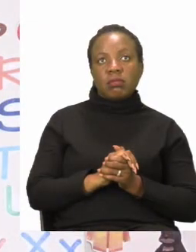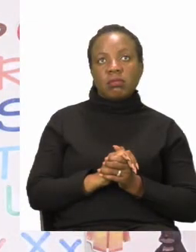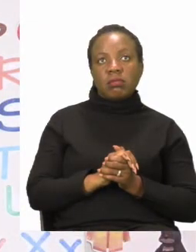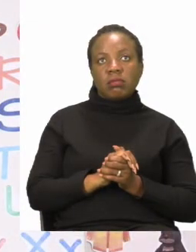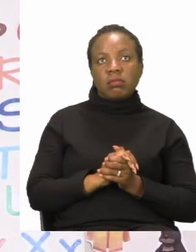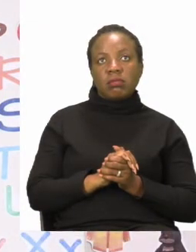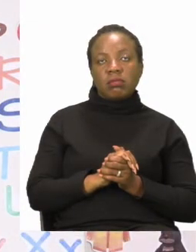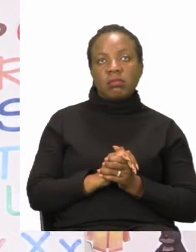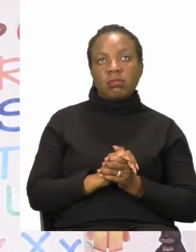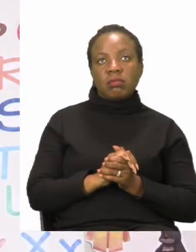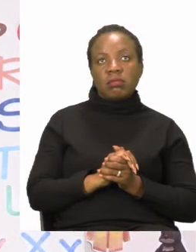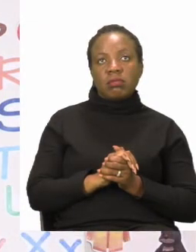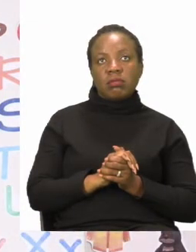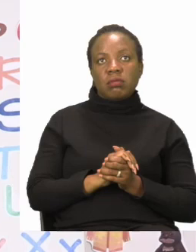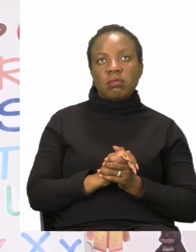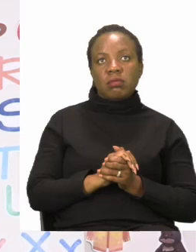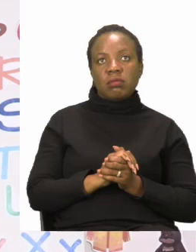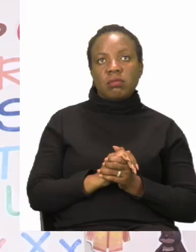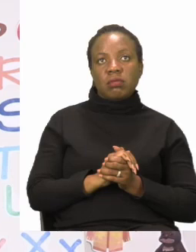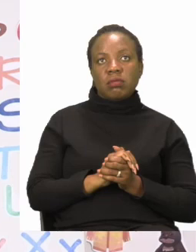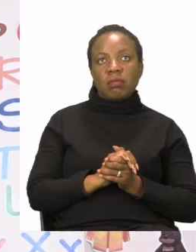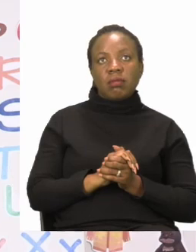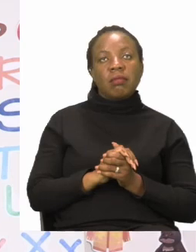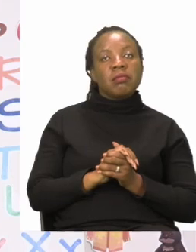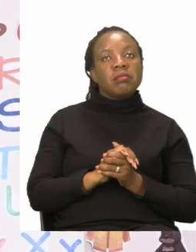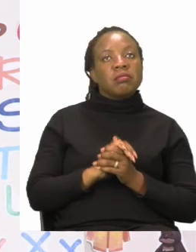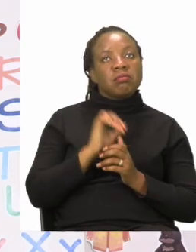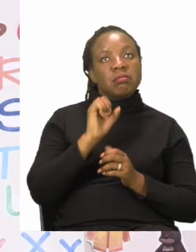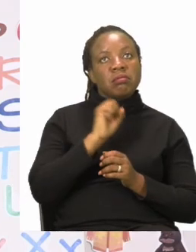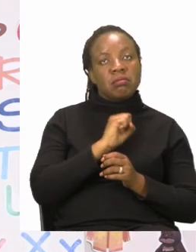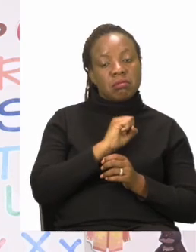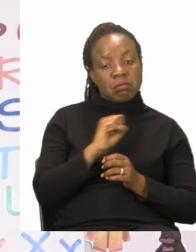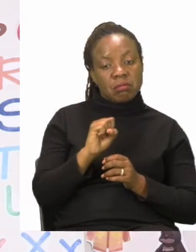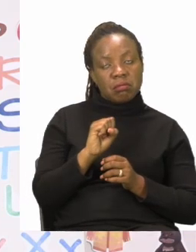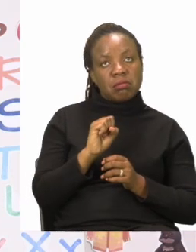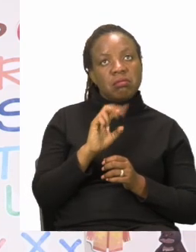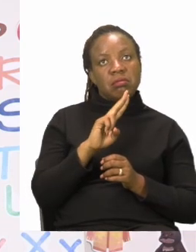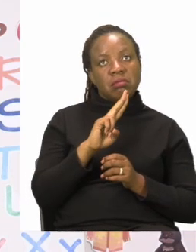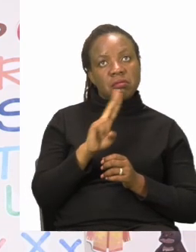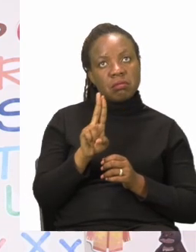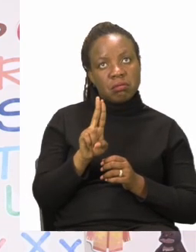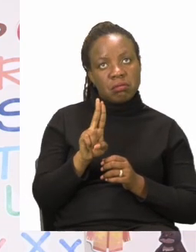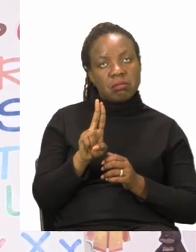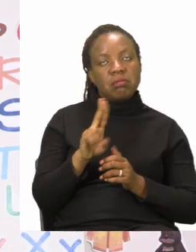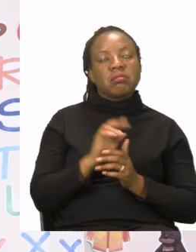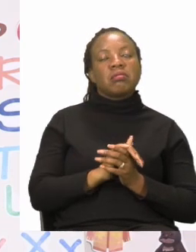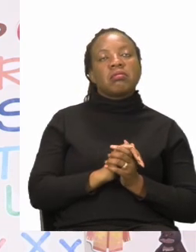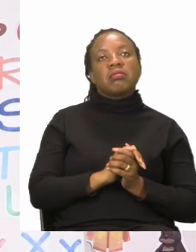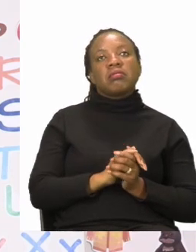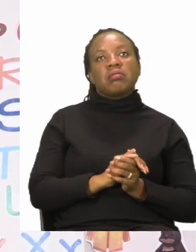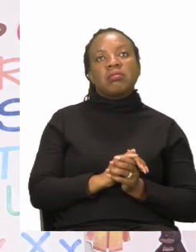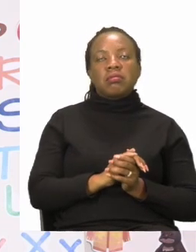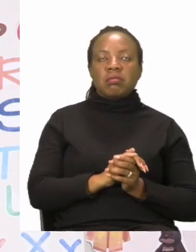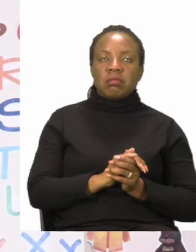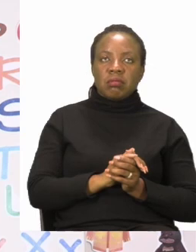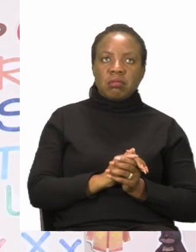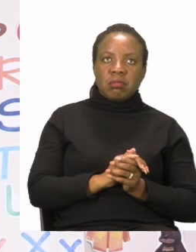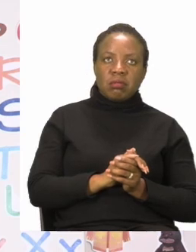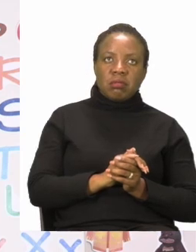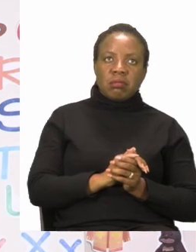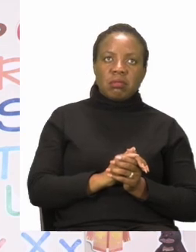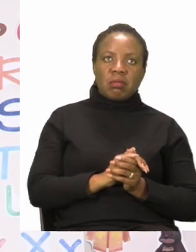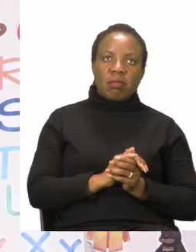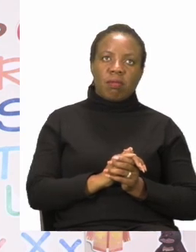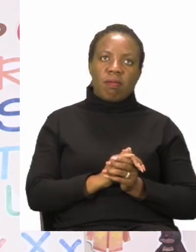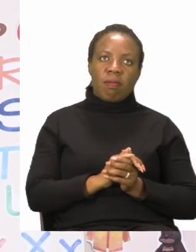Let's see. It starts with the sh sound once again. So when we look for